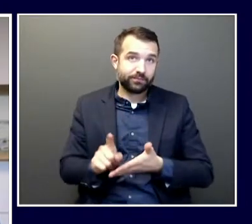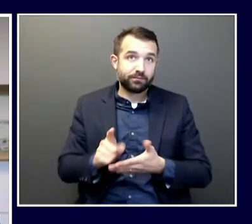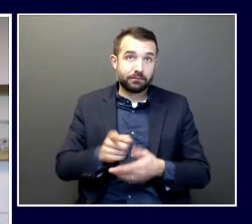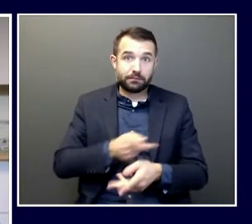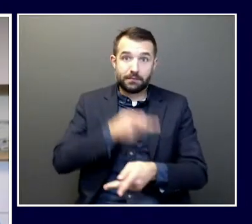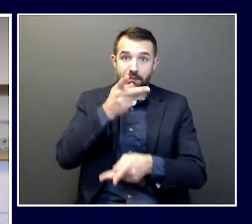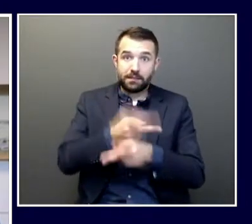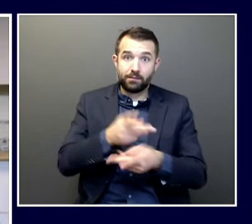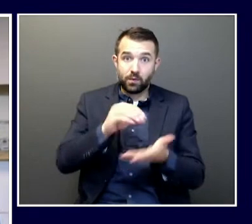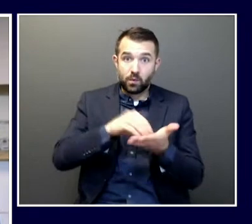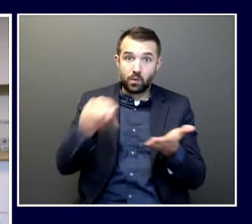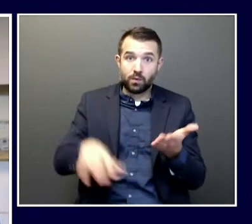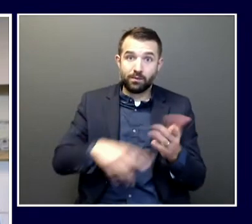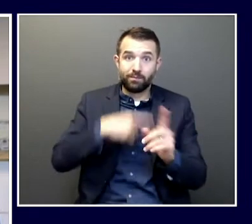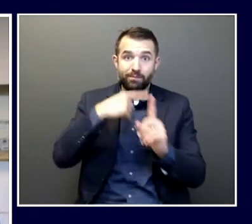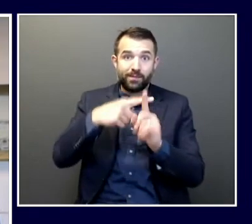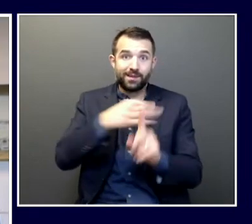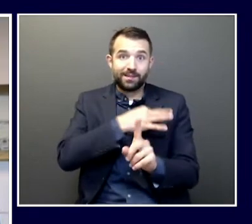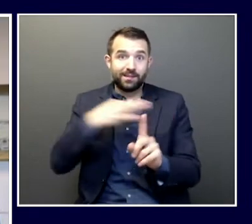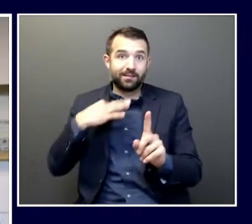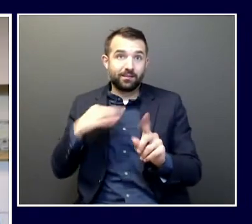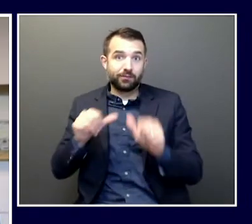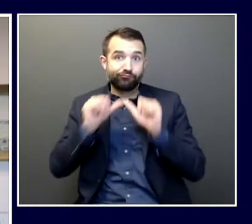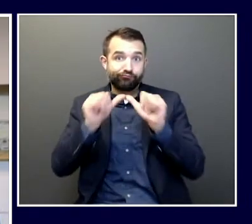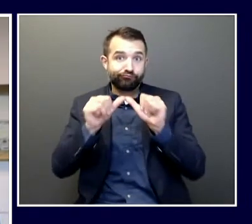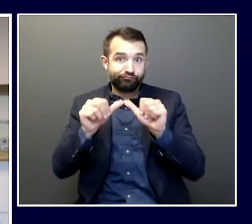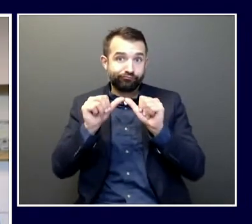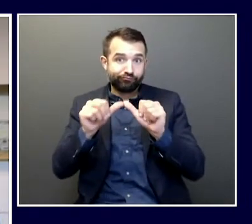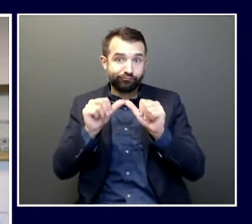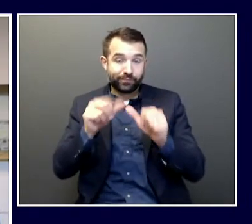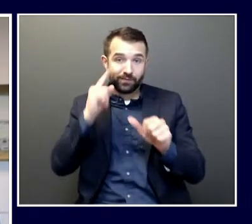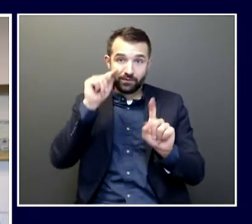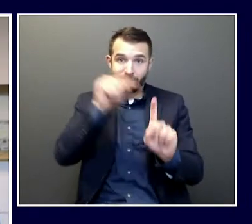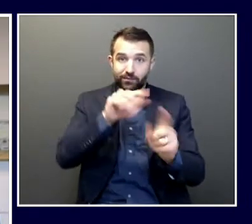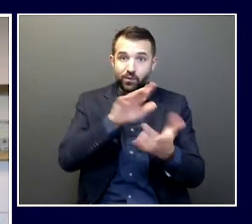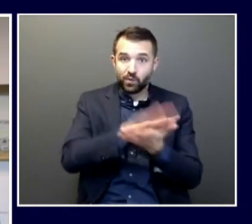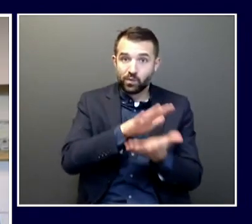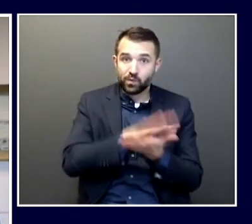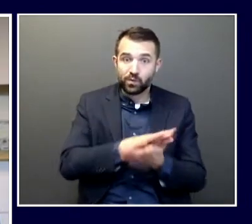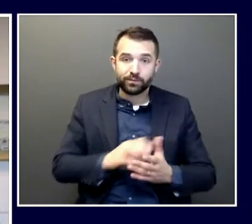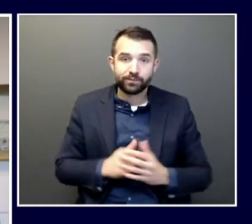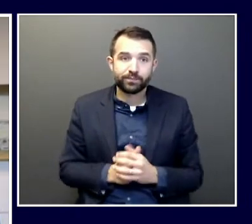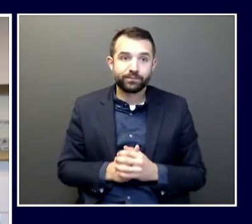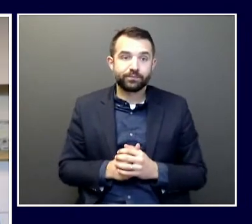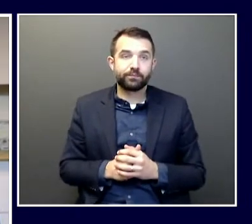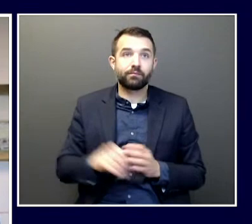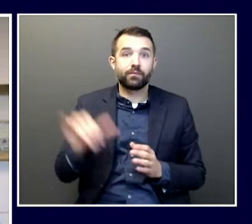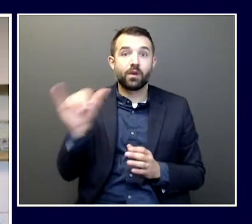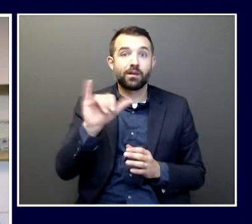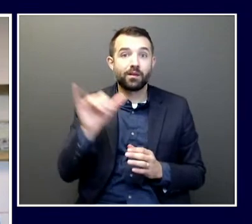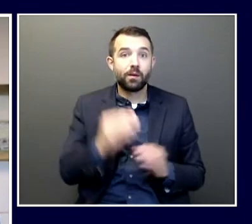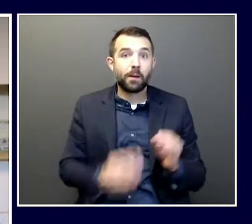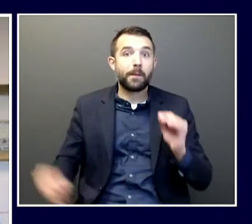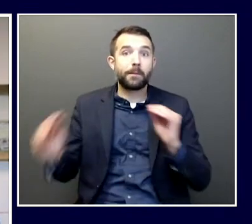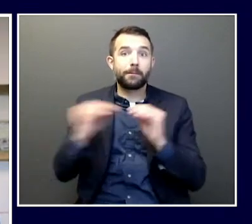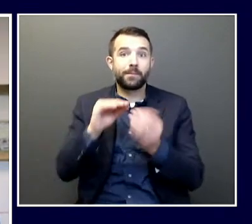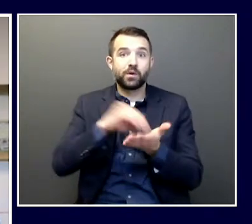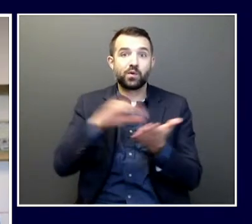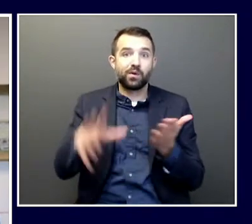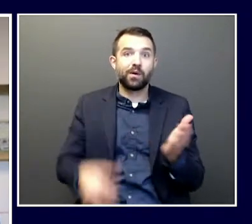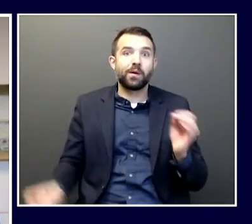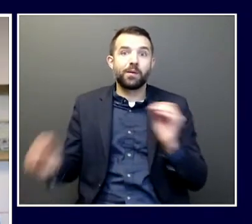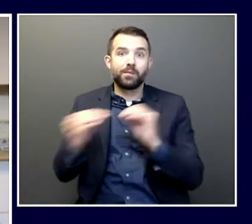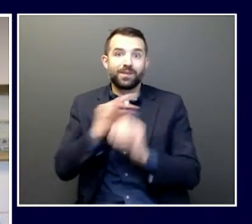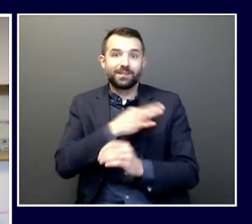the more staff who are vaccinated just statistically lessens the likelihood that schools will have to close because so